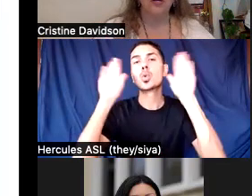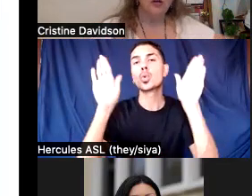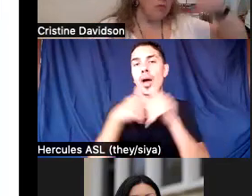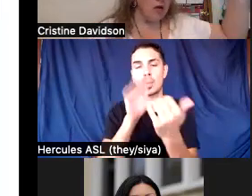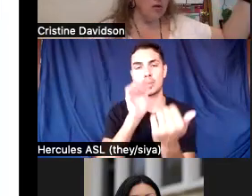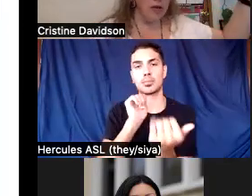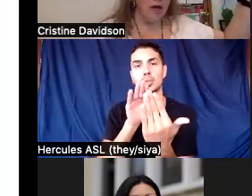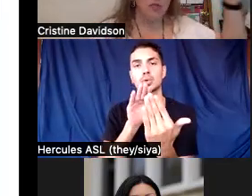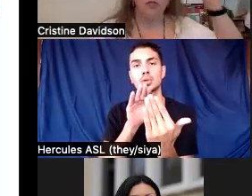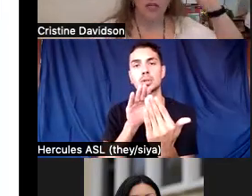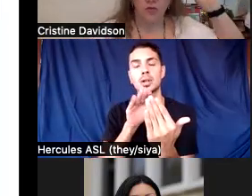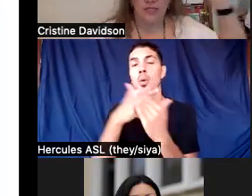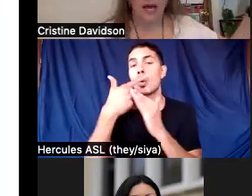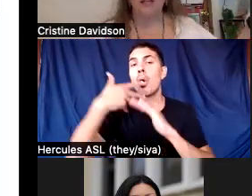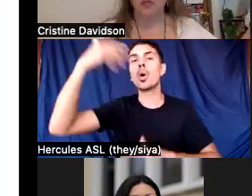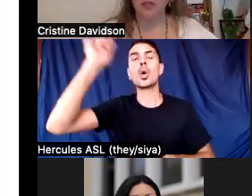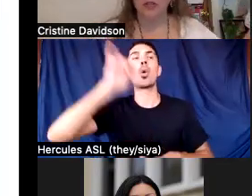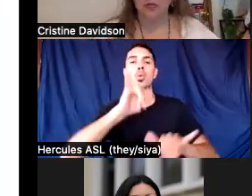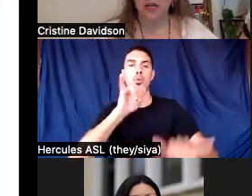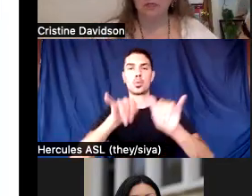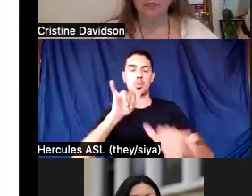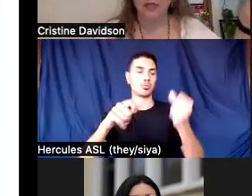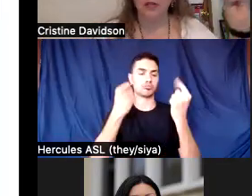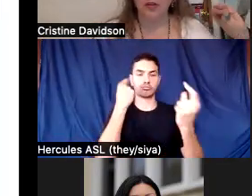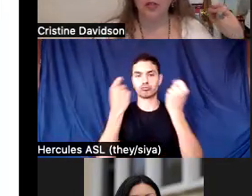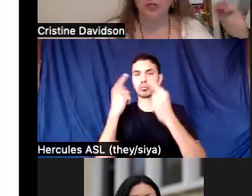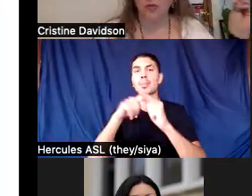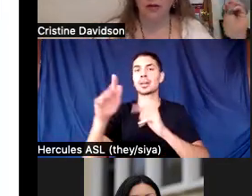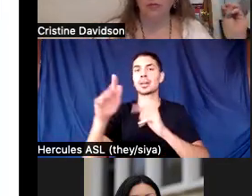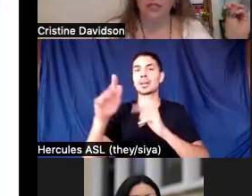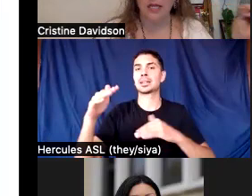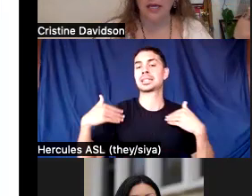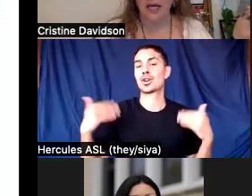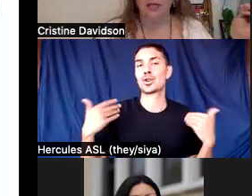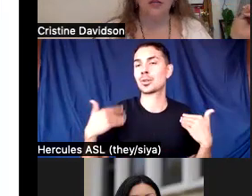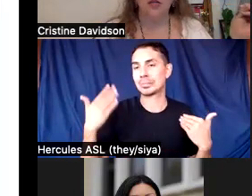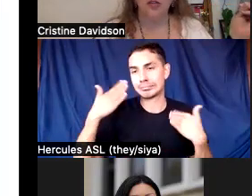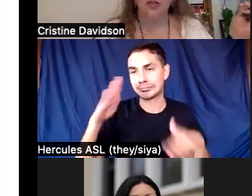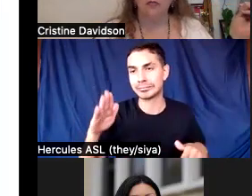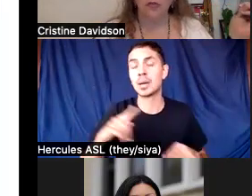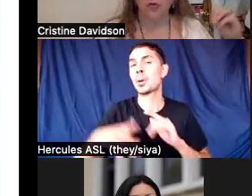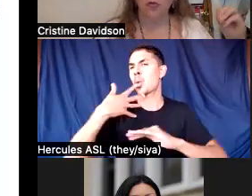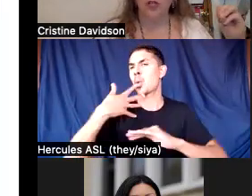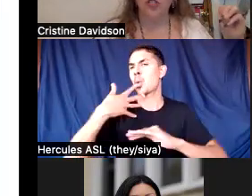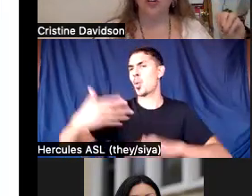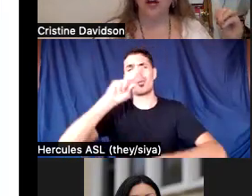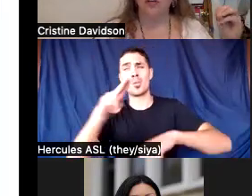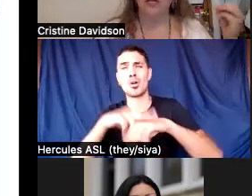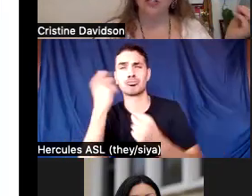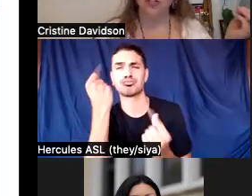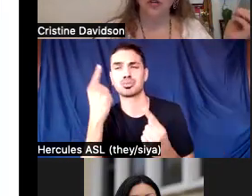older, all the way up to they know exactly what they're doing and they're going to use whatever means they can for their own